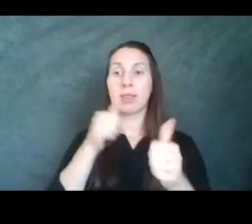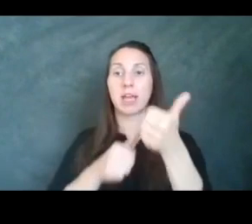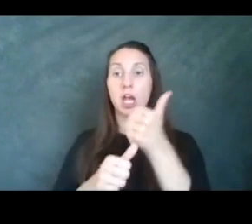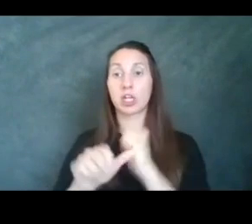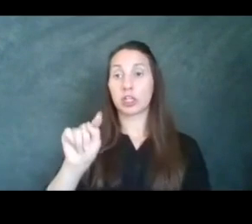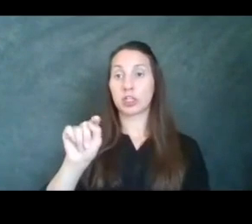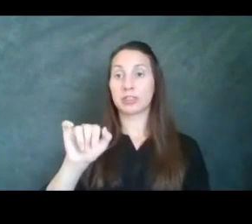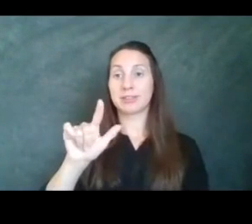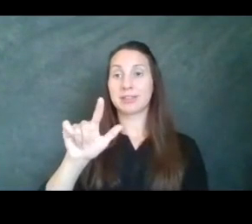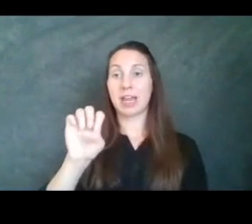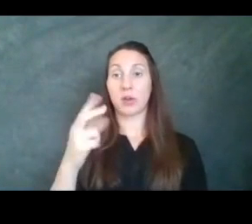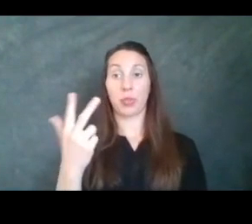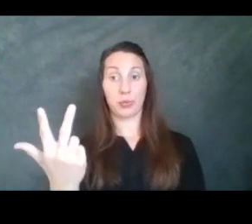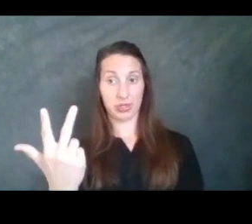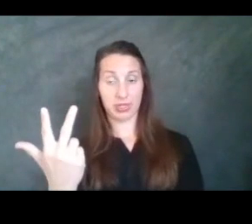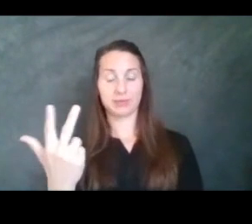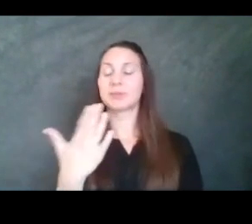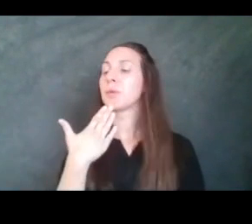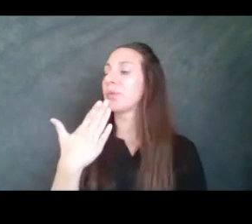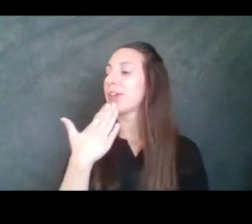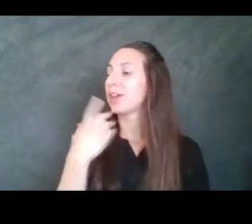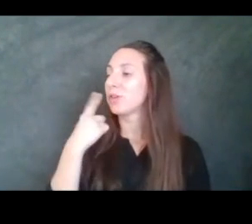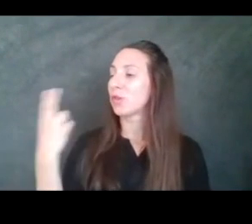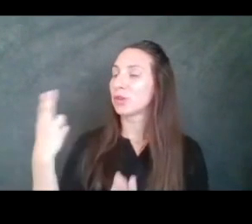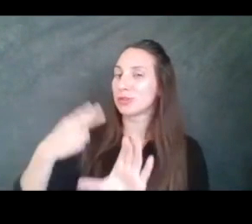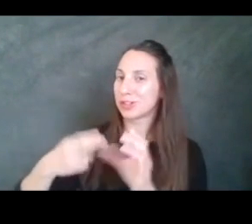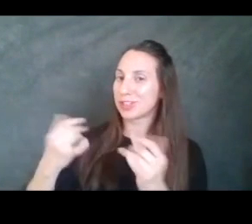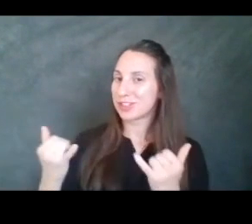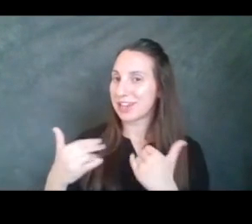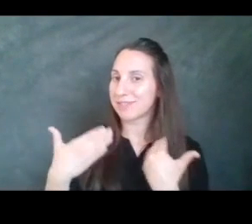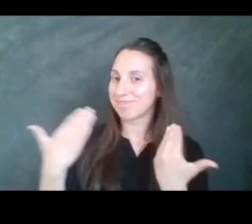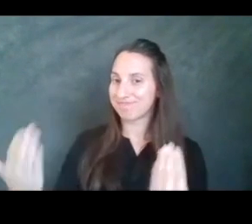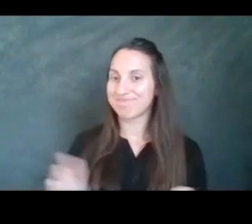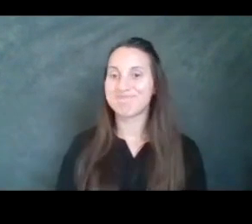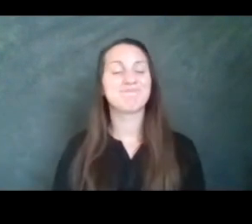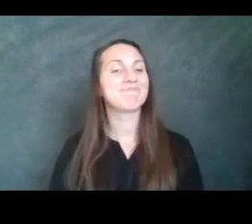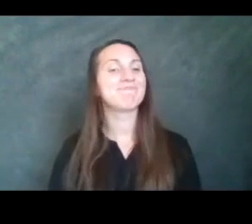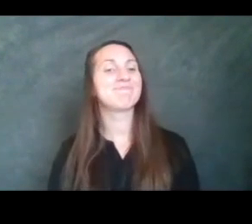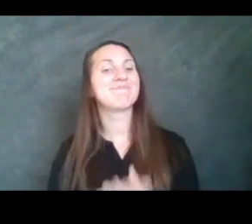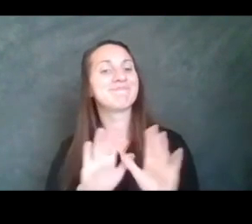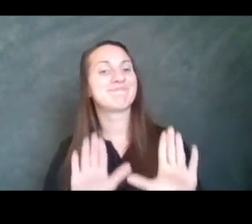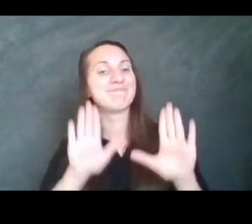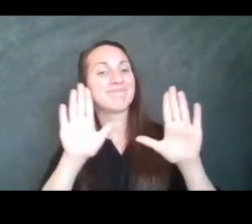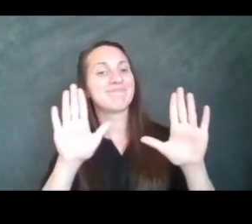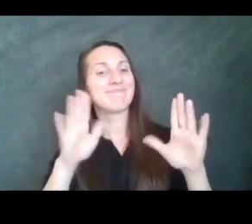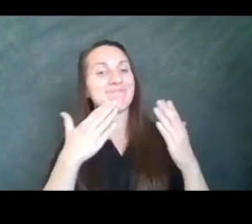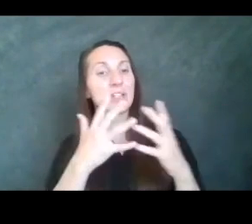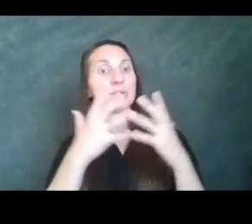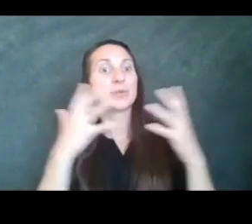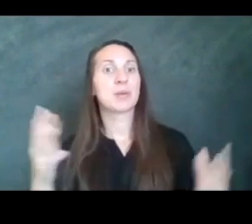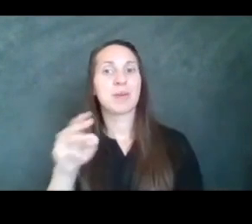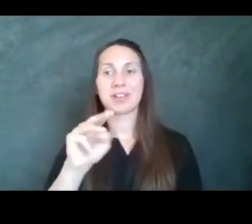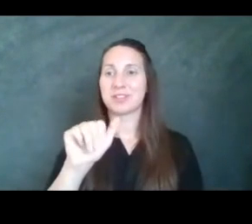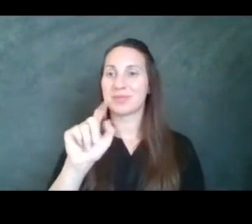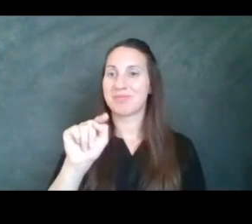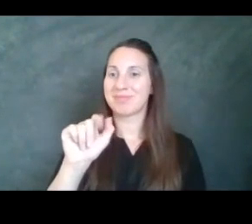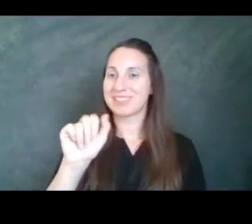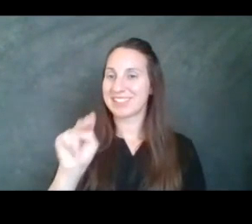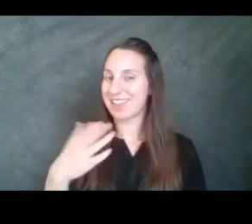Matthew, thank you for being with us today, and take it away. Great. Thank you so much, Matan, and thank you so much for having me here